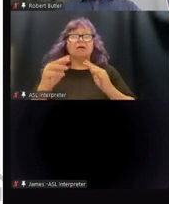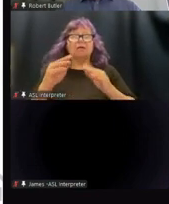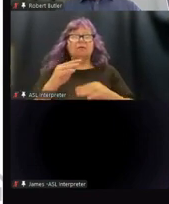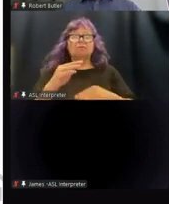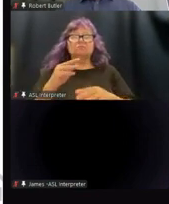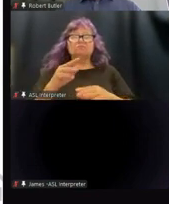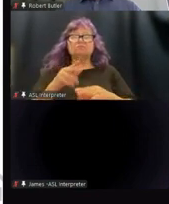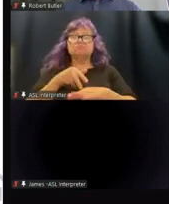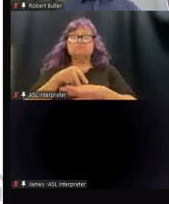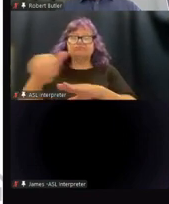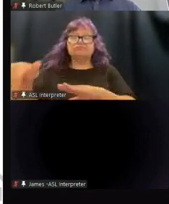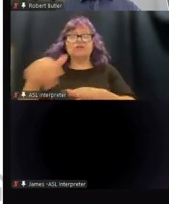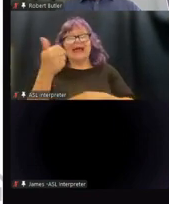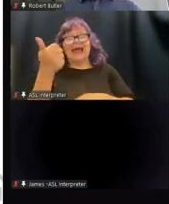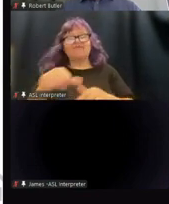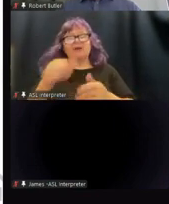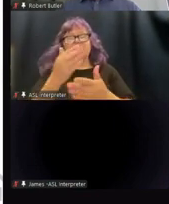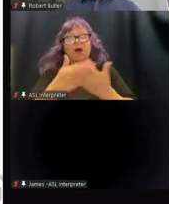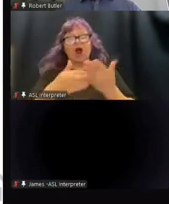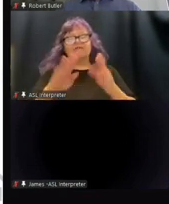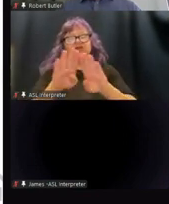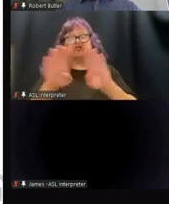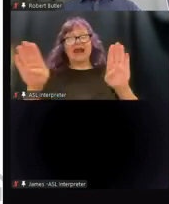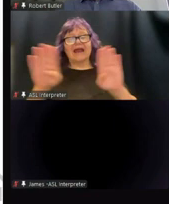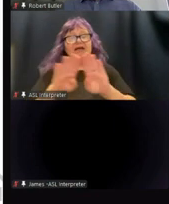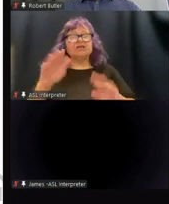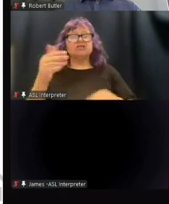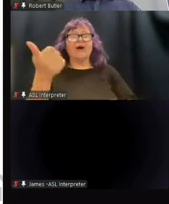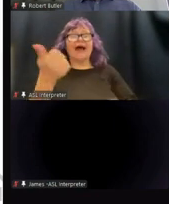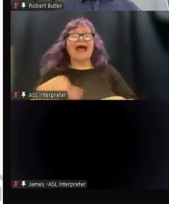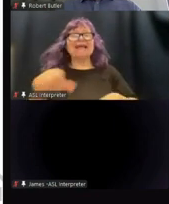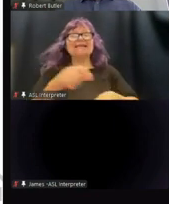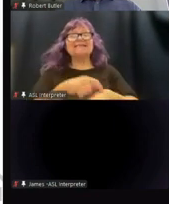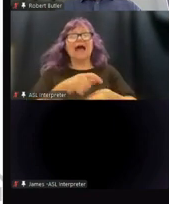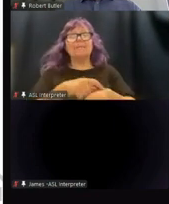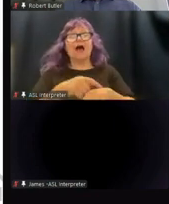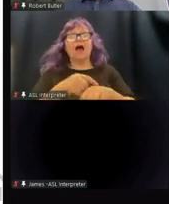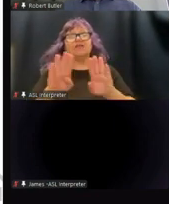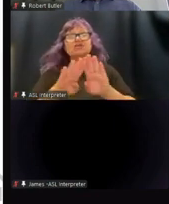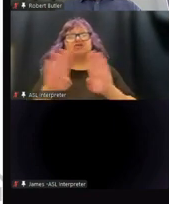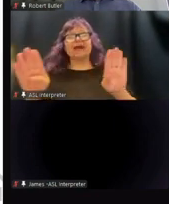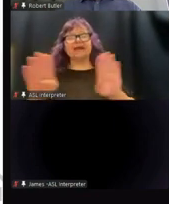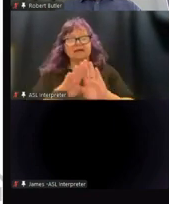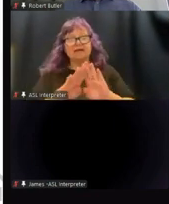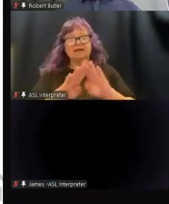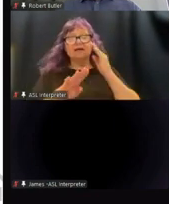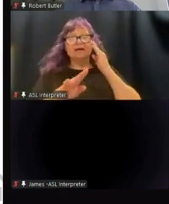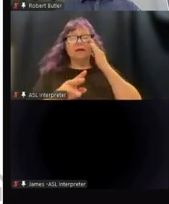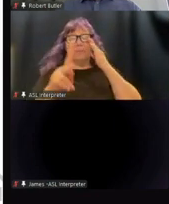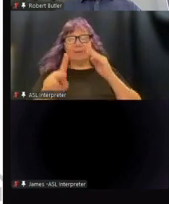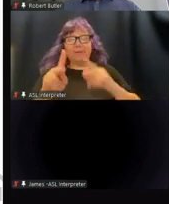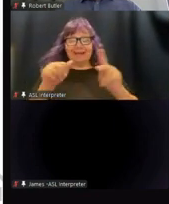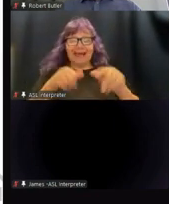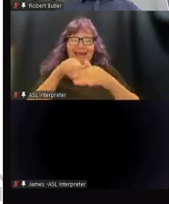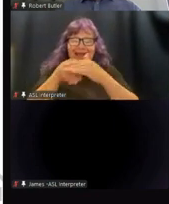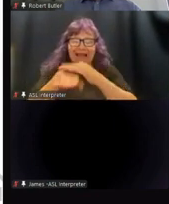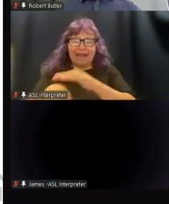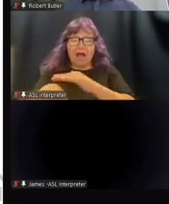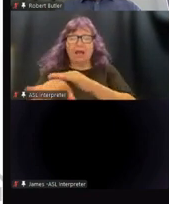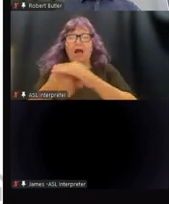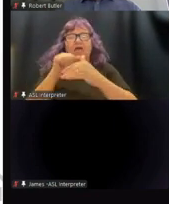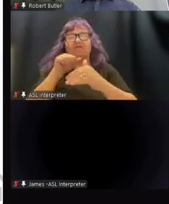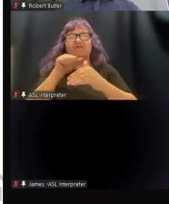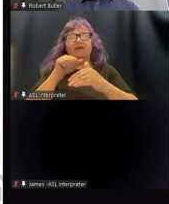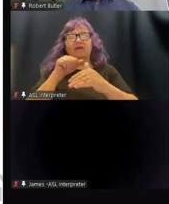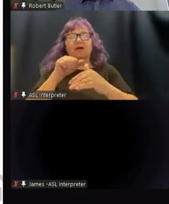single door of the train, so that anytime a door opens anywhere on the train set, people can step off directly onto the